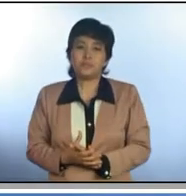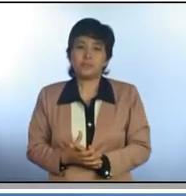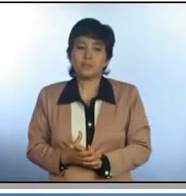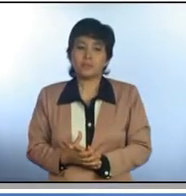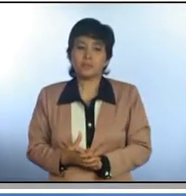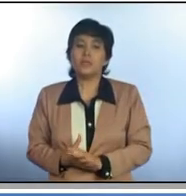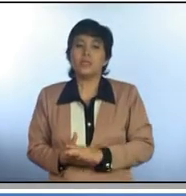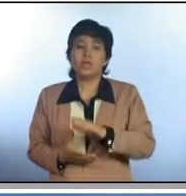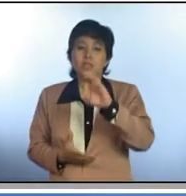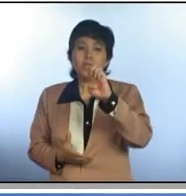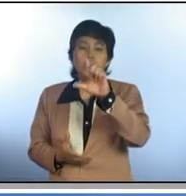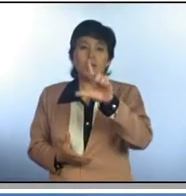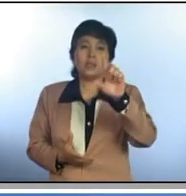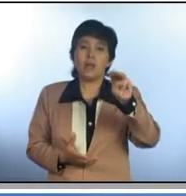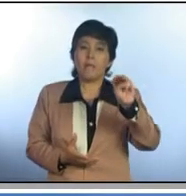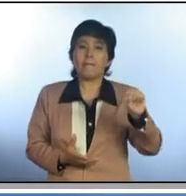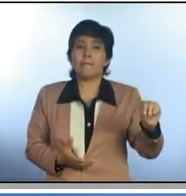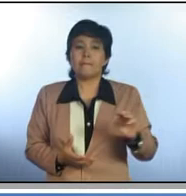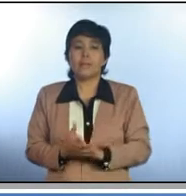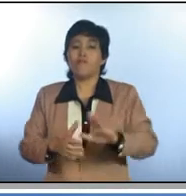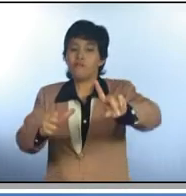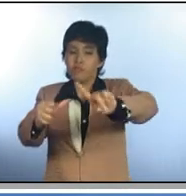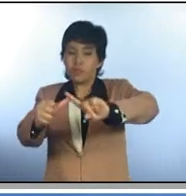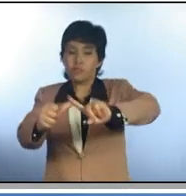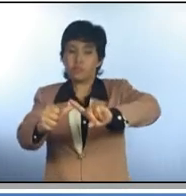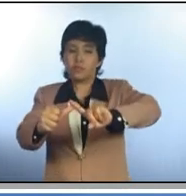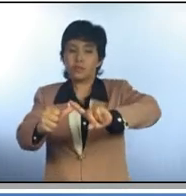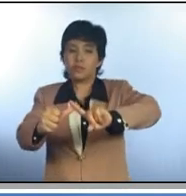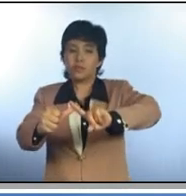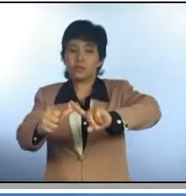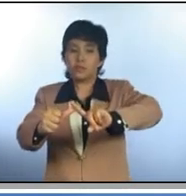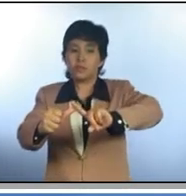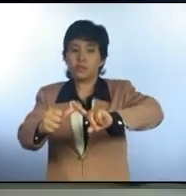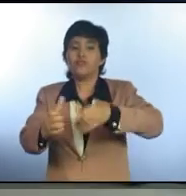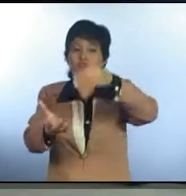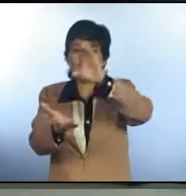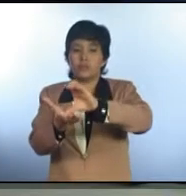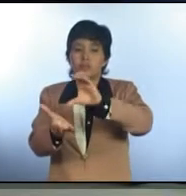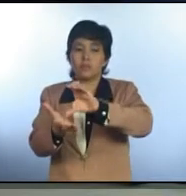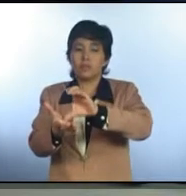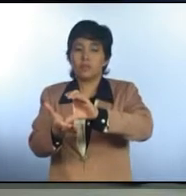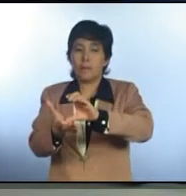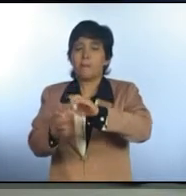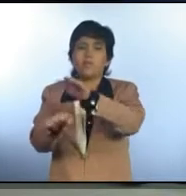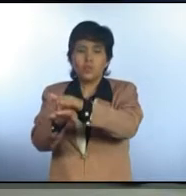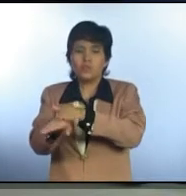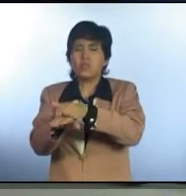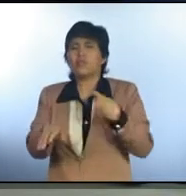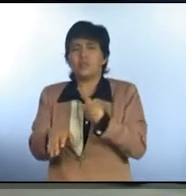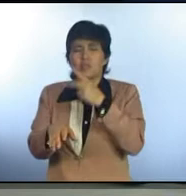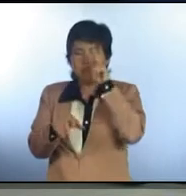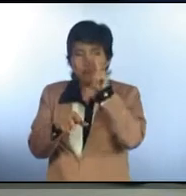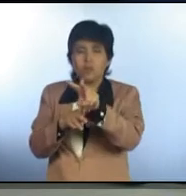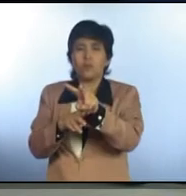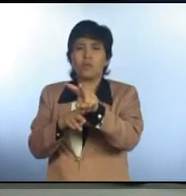Now, ELM, there are two roots. The first one is the central root. Now, when we talk about persuasion, we have to look in